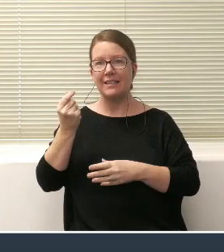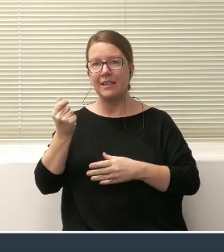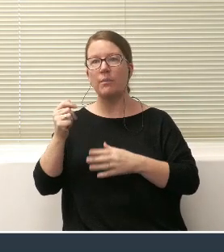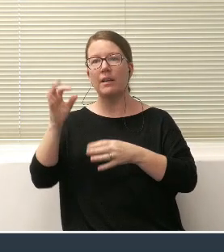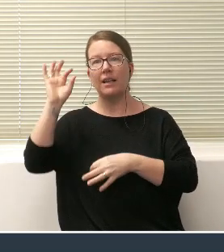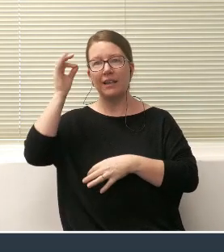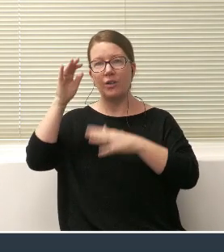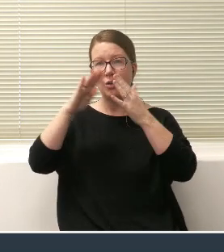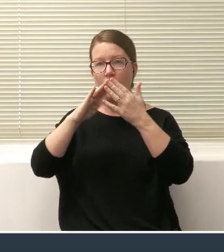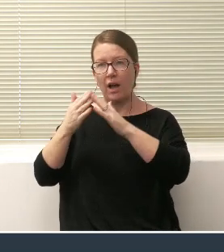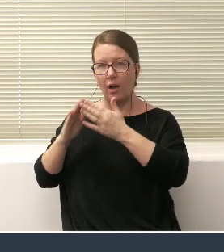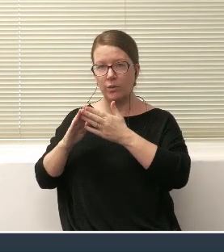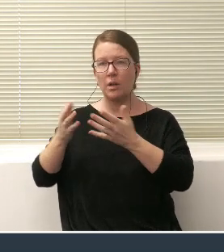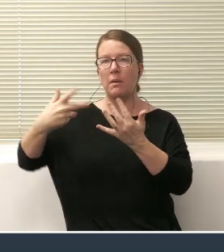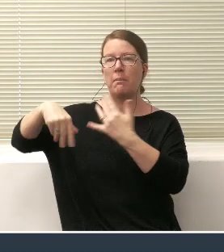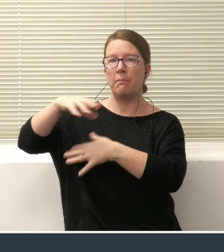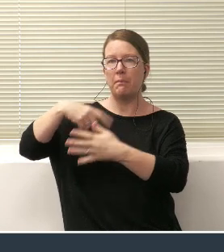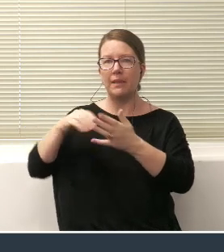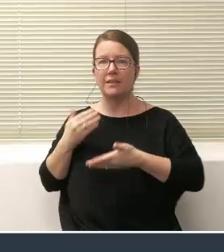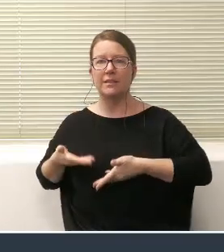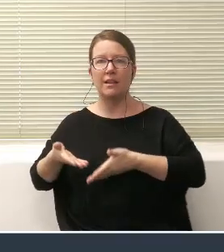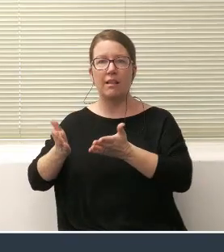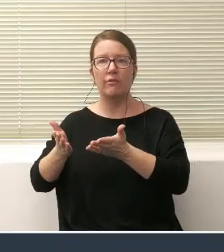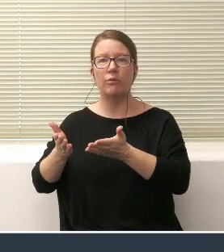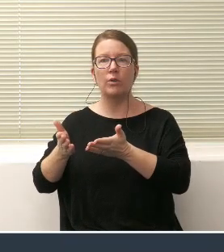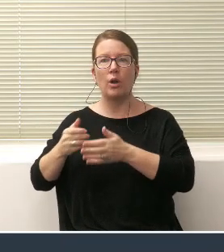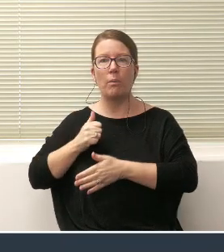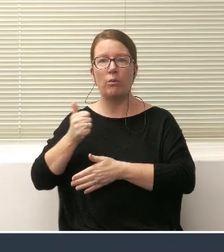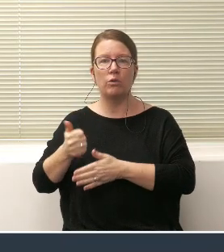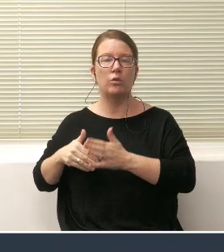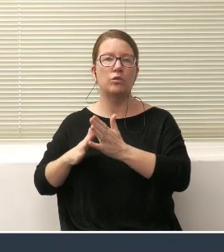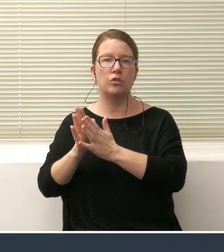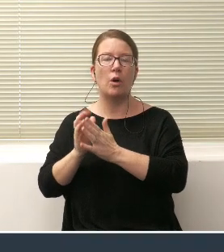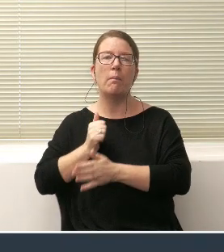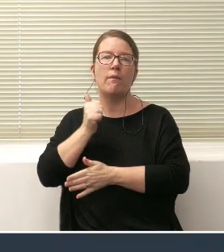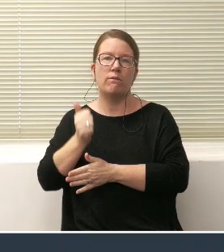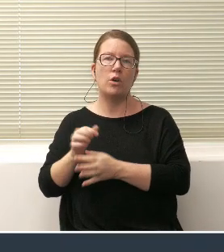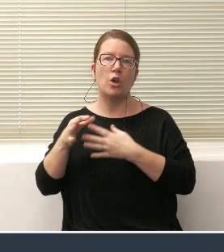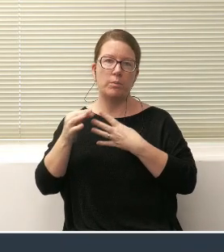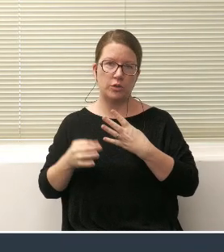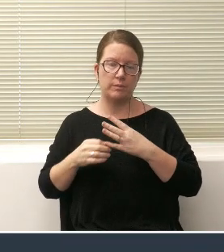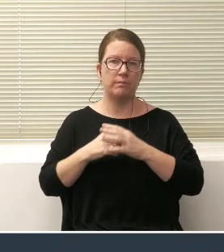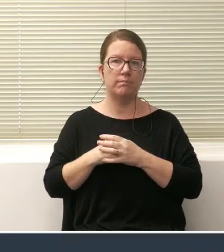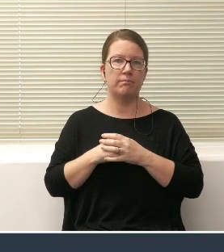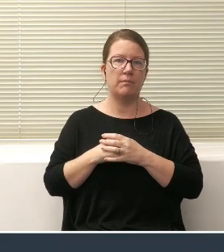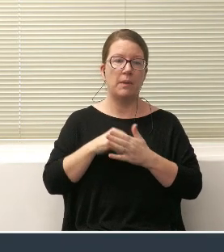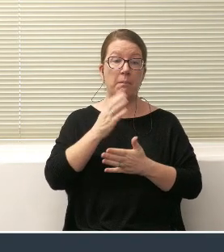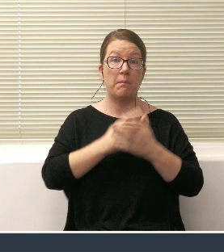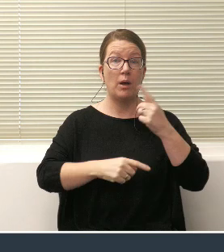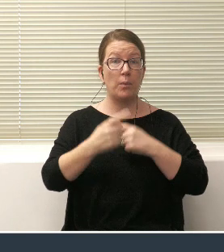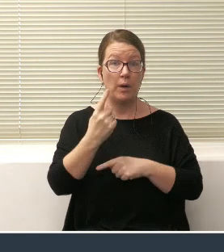council-owned housing, mixed delivery approach as per council's preferred option. So part 1 of